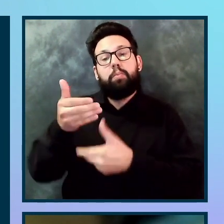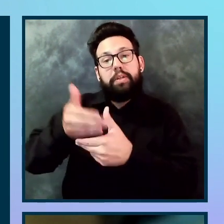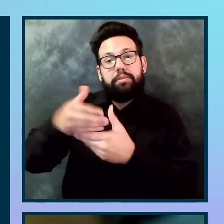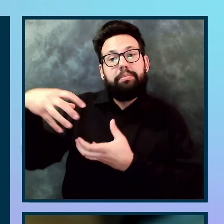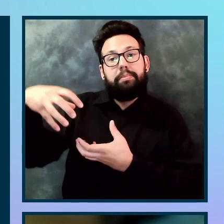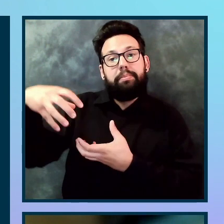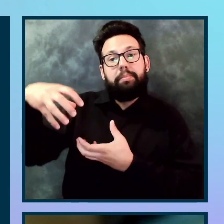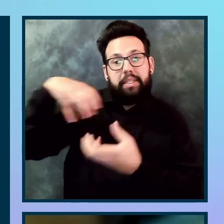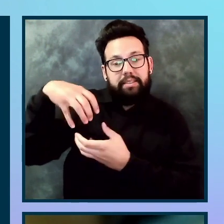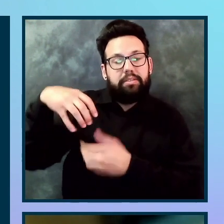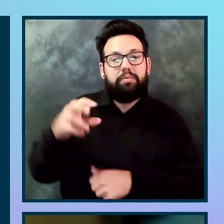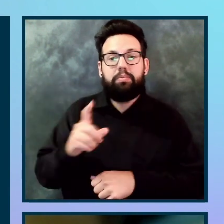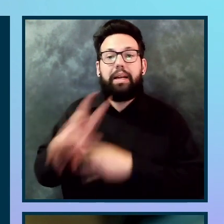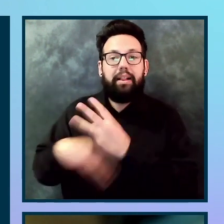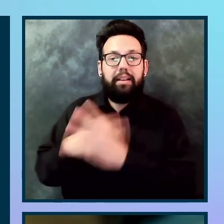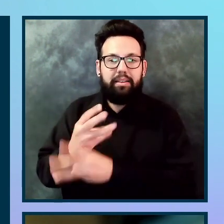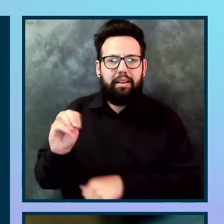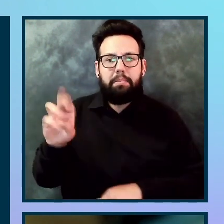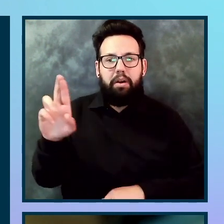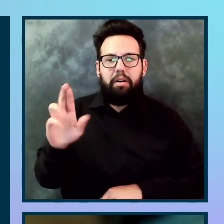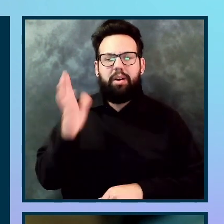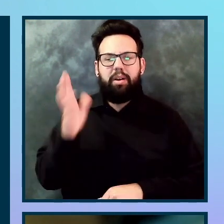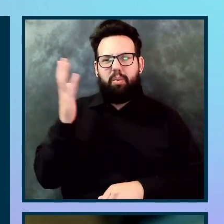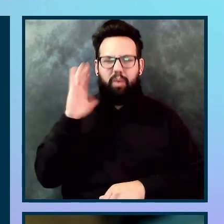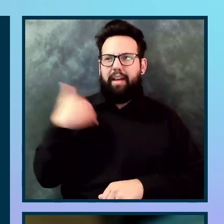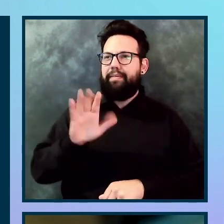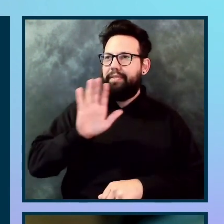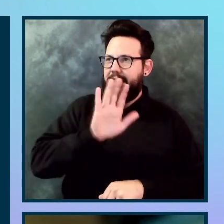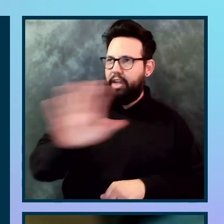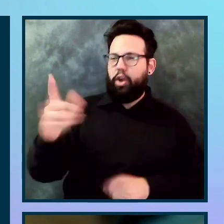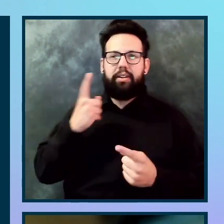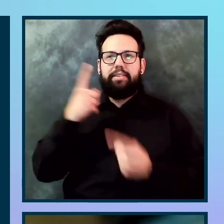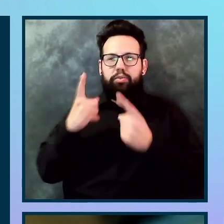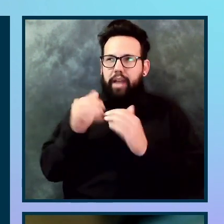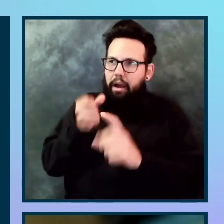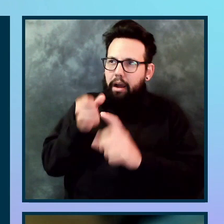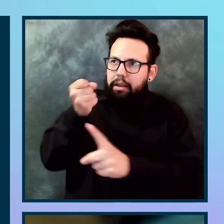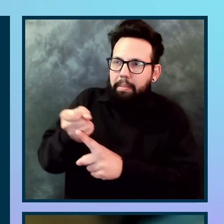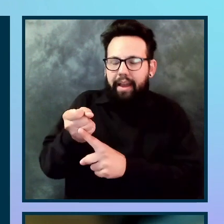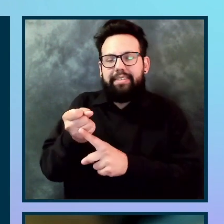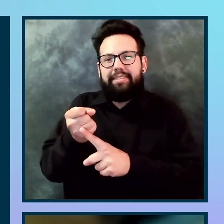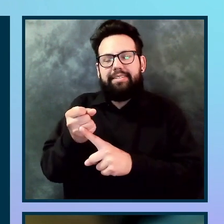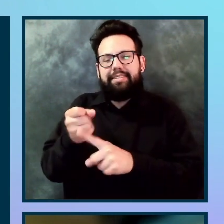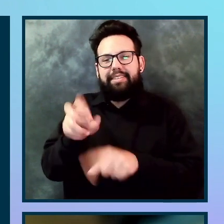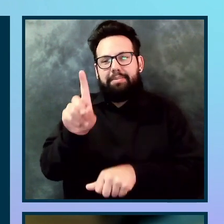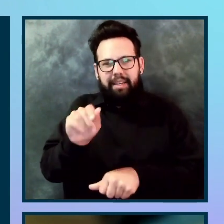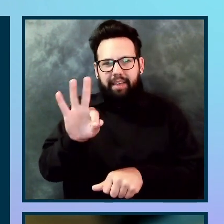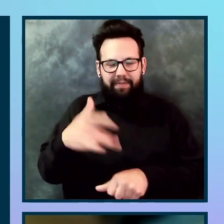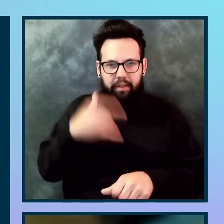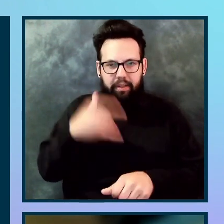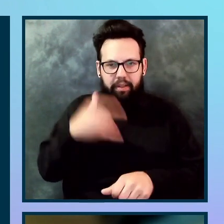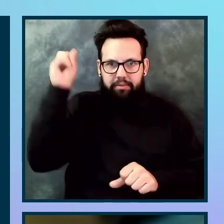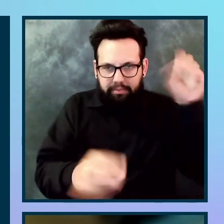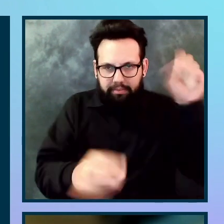to have their own accessibility considerations. So if you're confused at the moment, don't worry. It